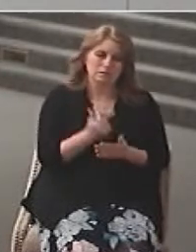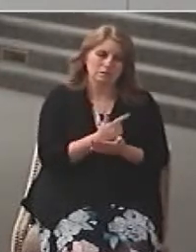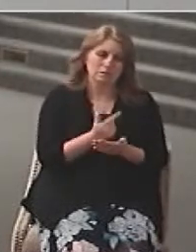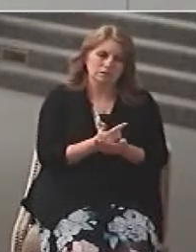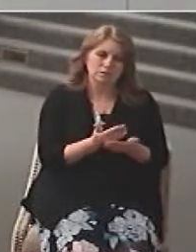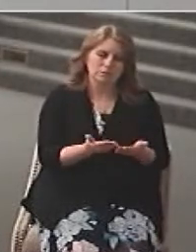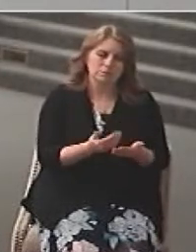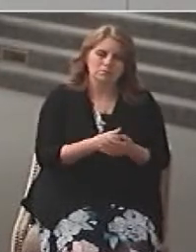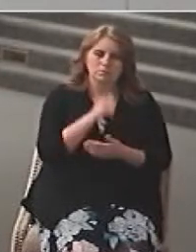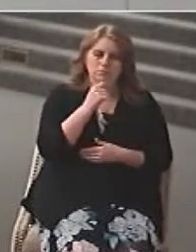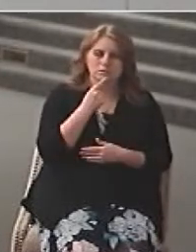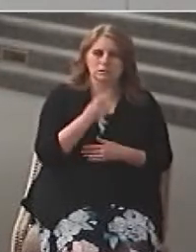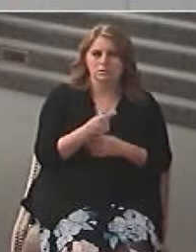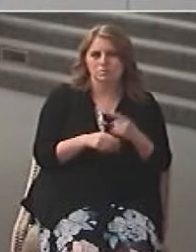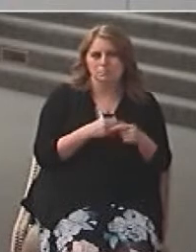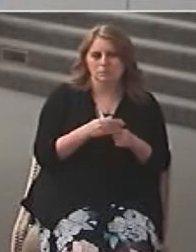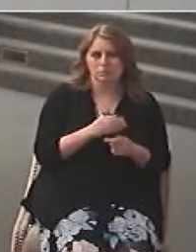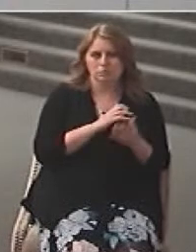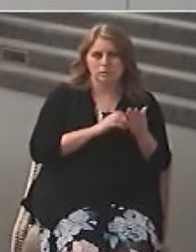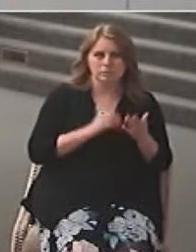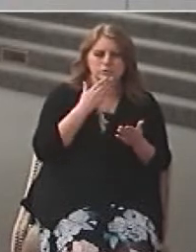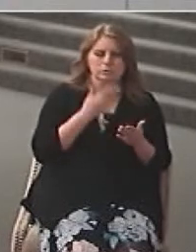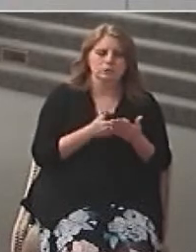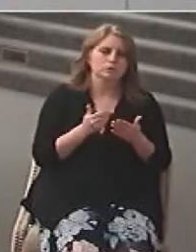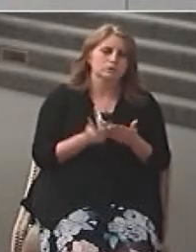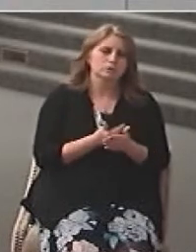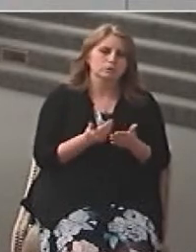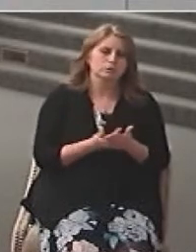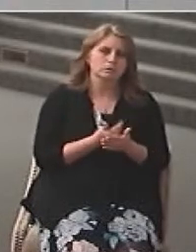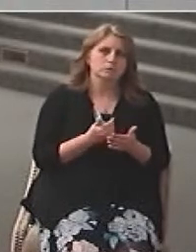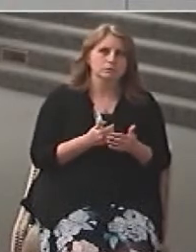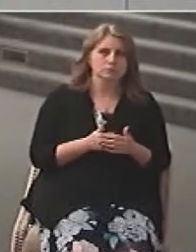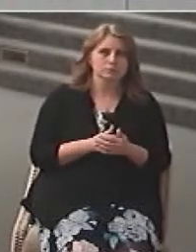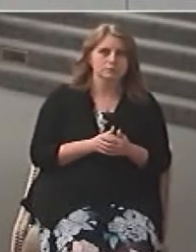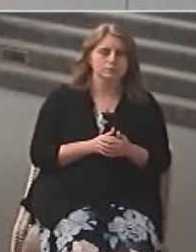tell them about Christ. We don't tell them about the good news.